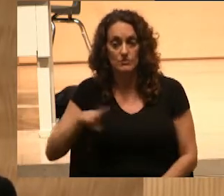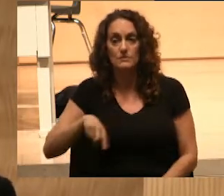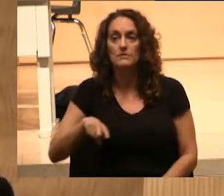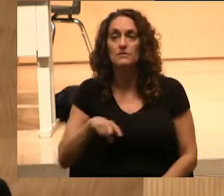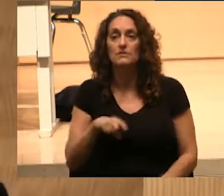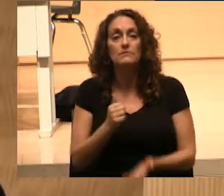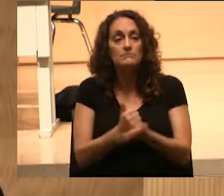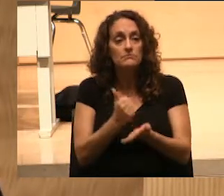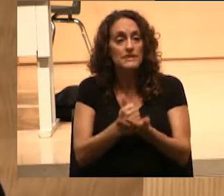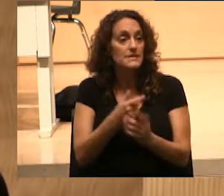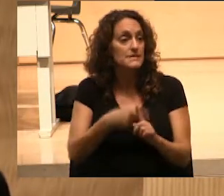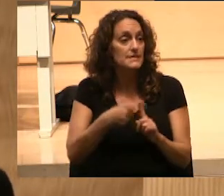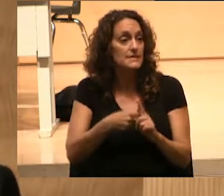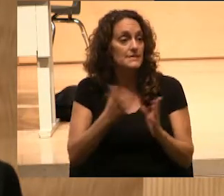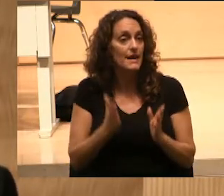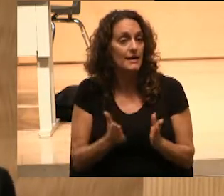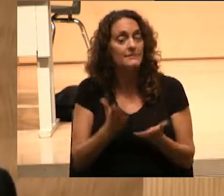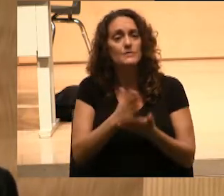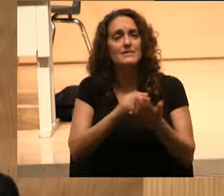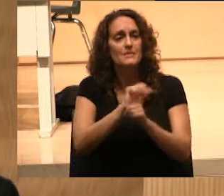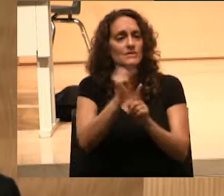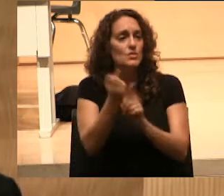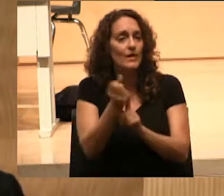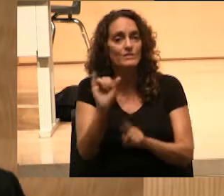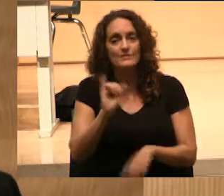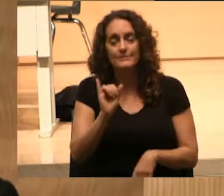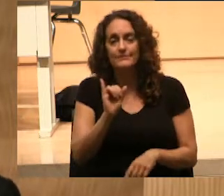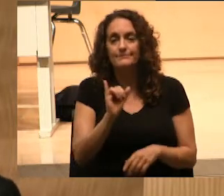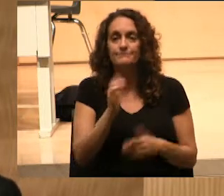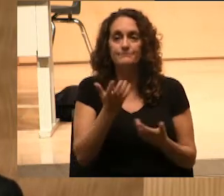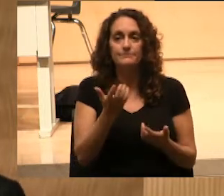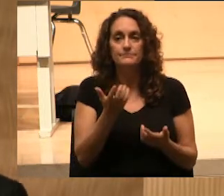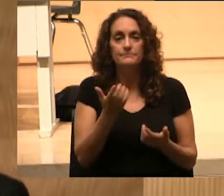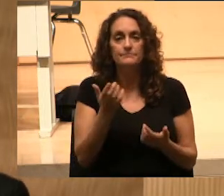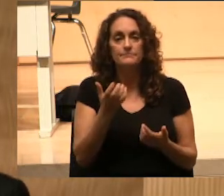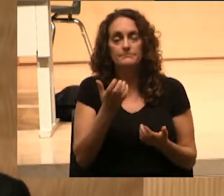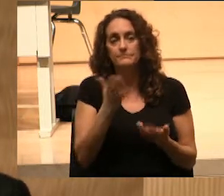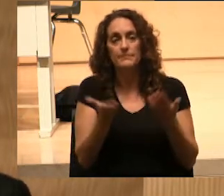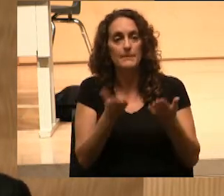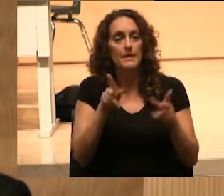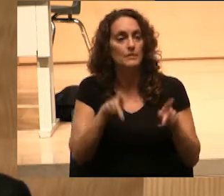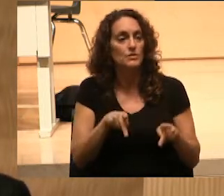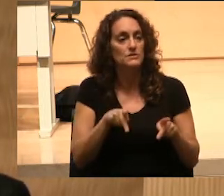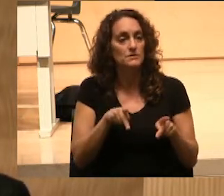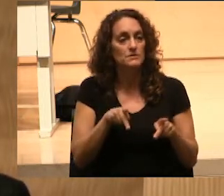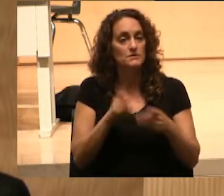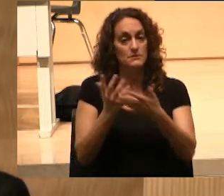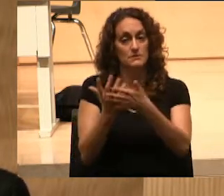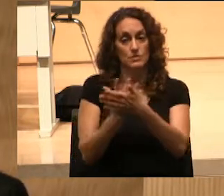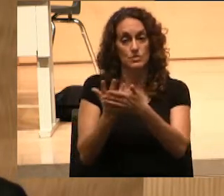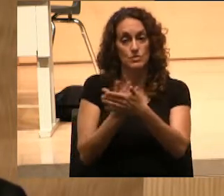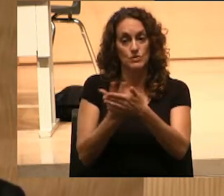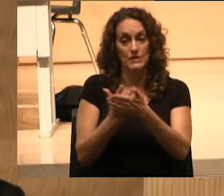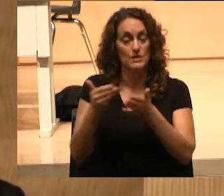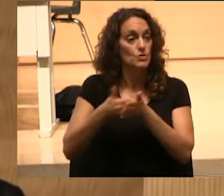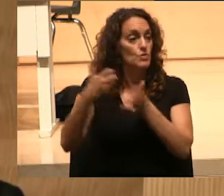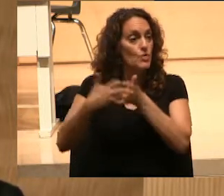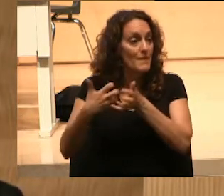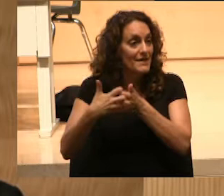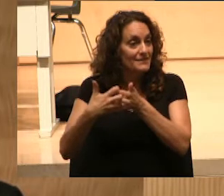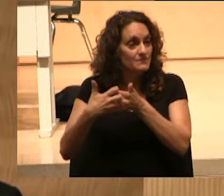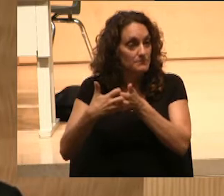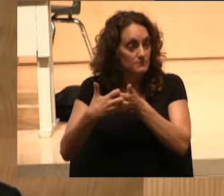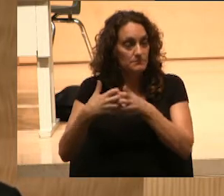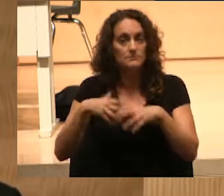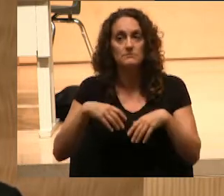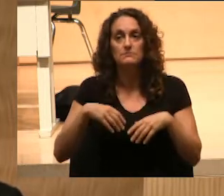Assisting tenants to, in some situations, tenants will, screen their potential new roommate, and so we kind